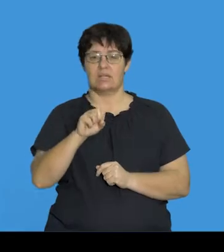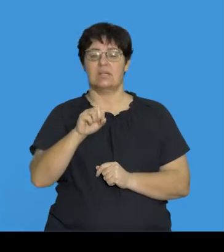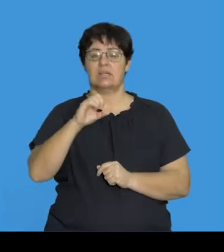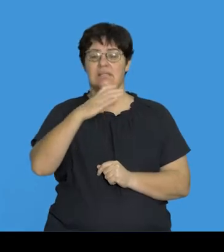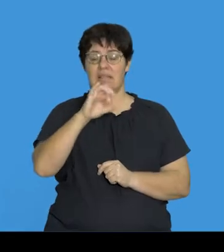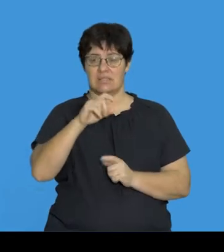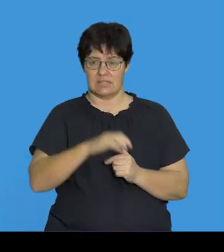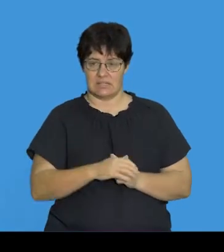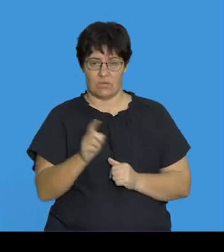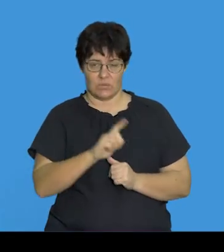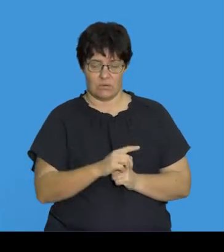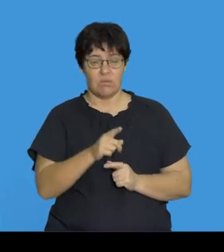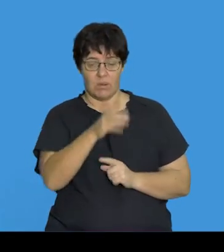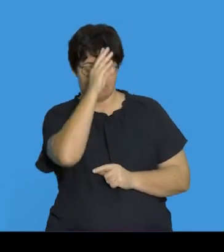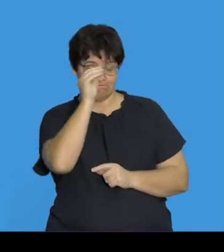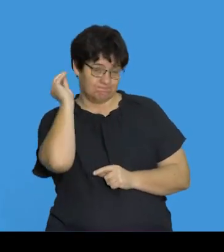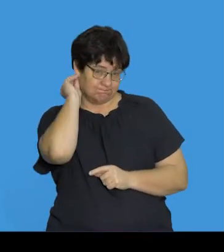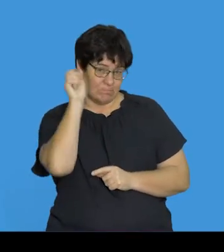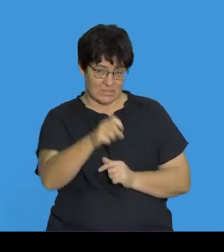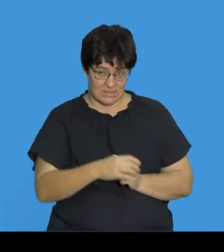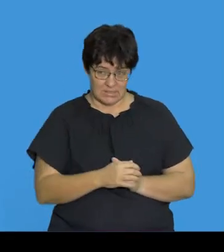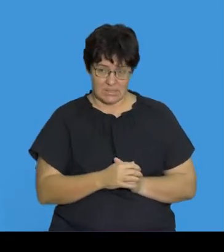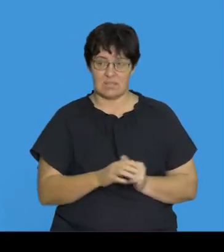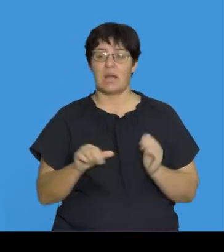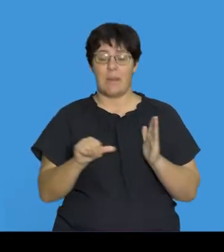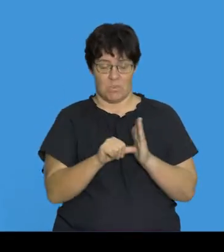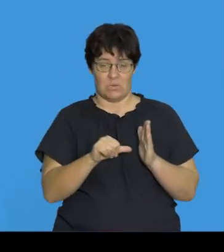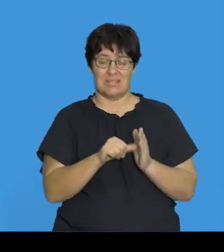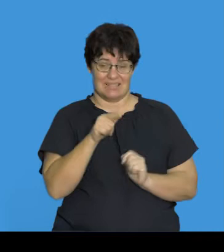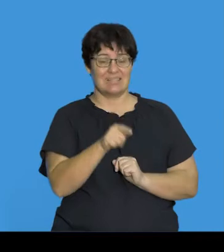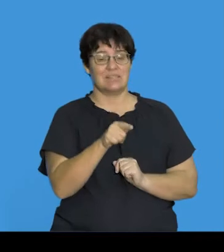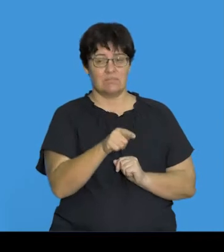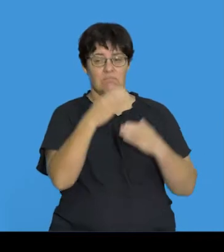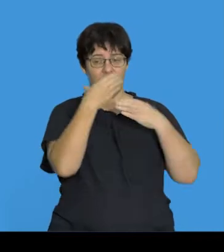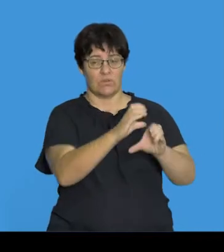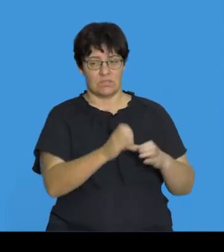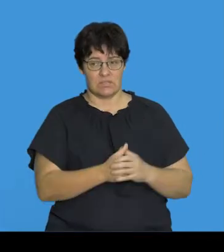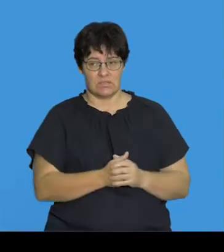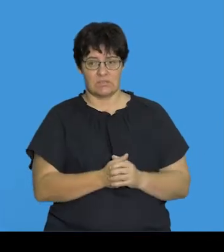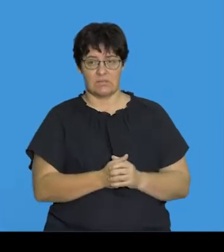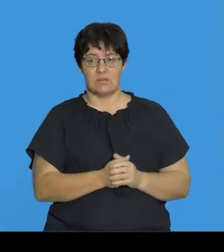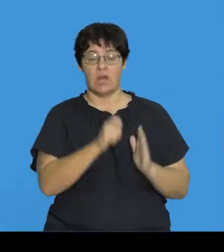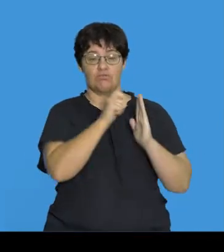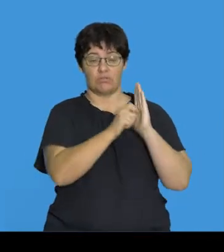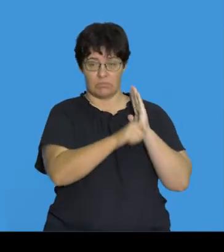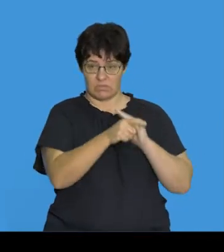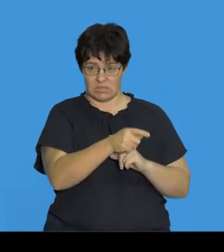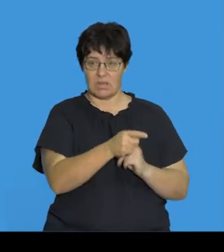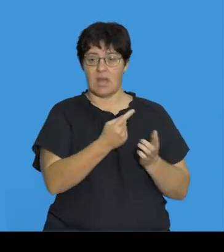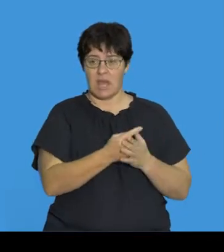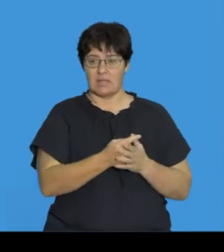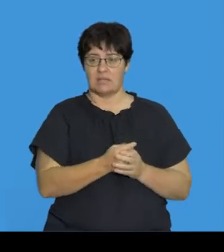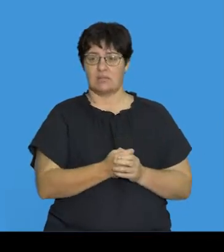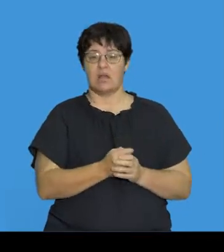these terms are good to note as an important section that we focus on: transcription and